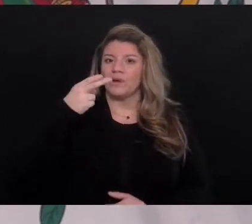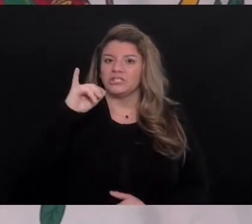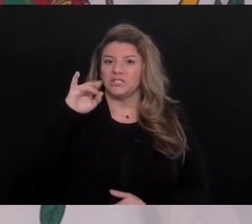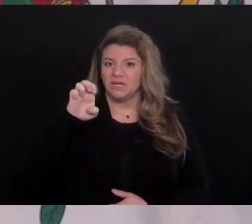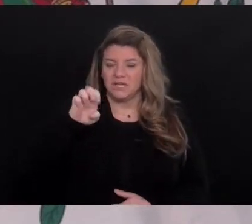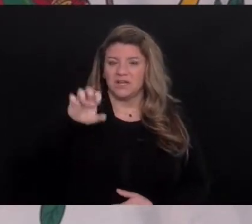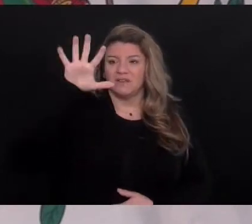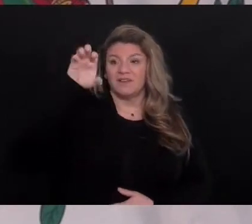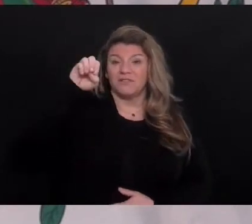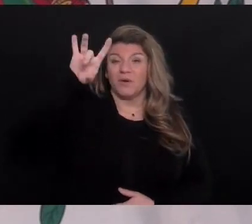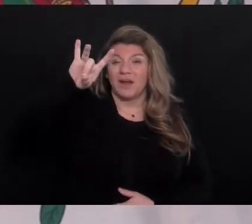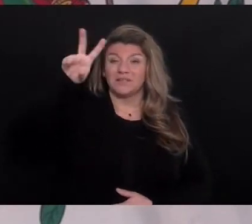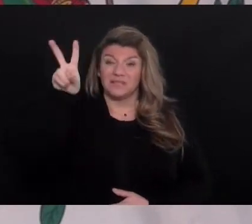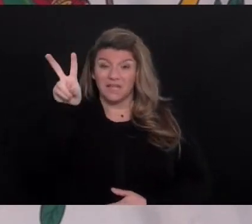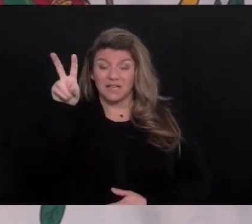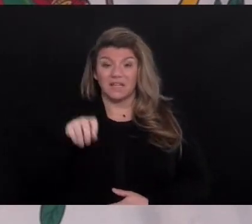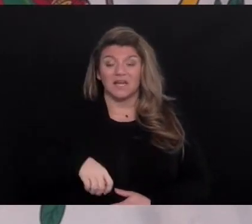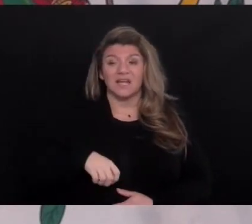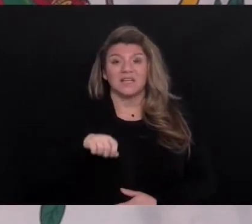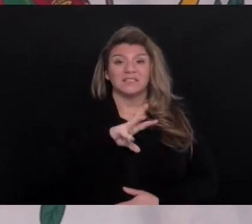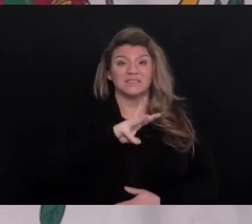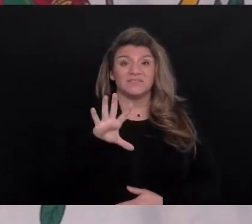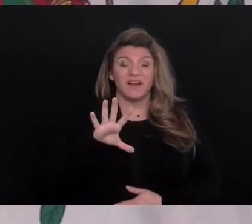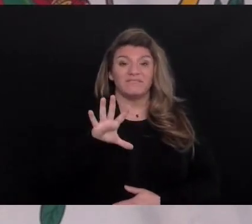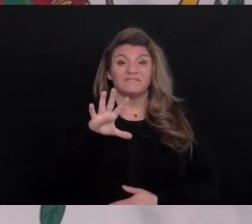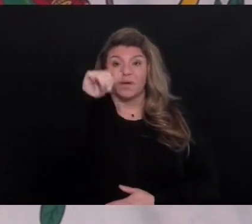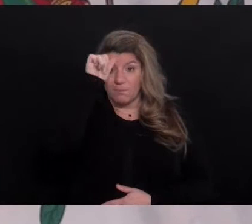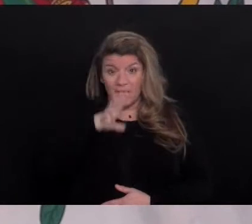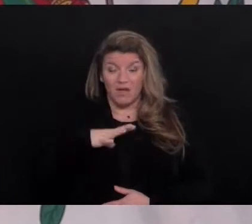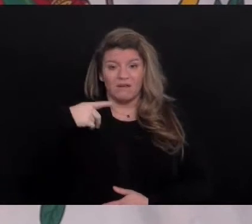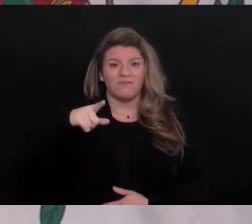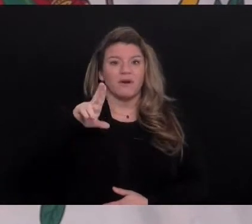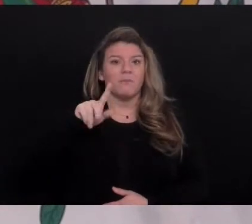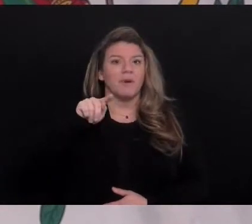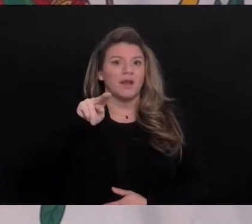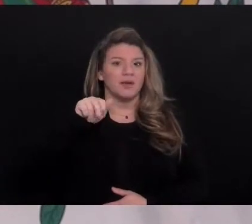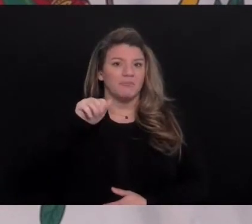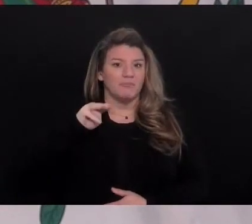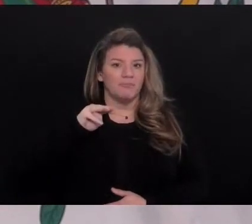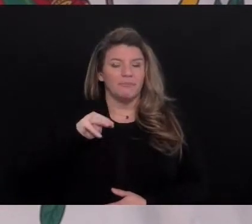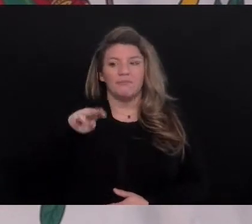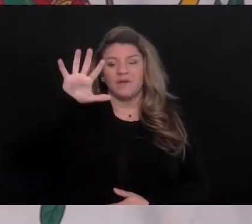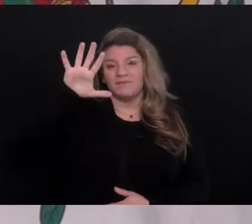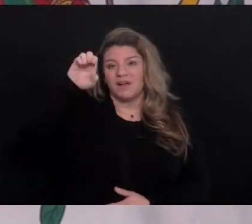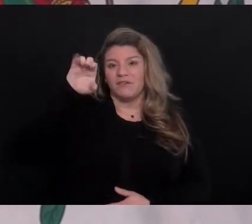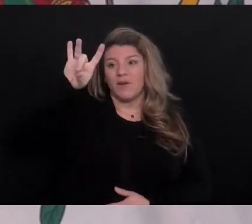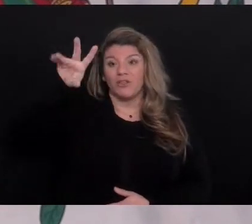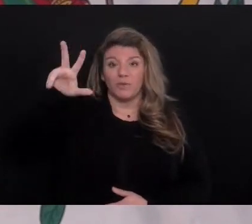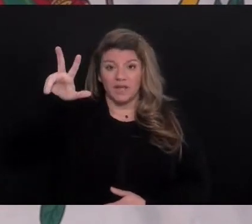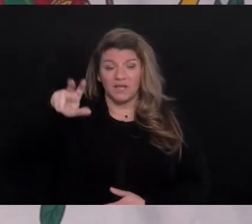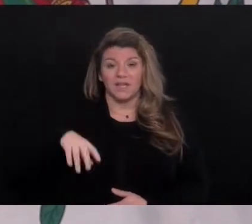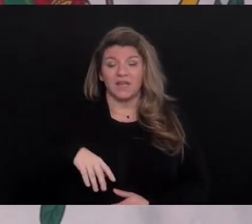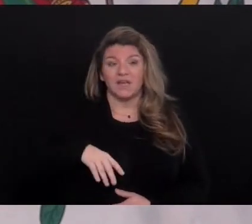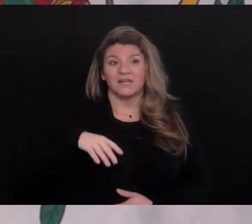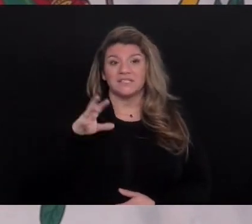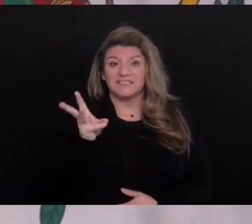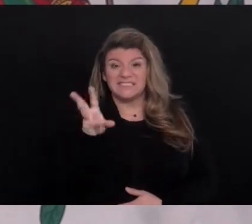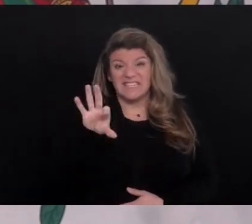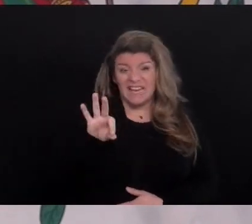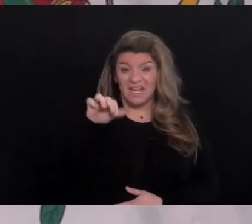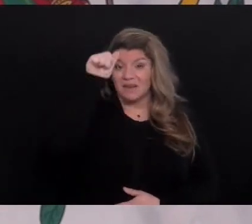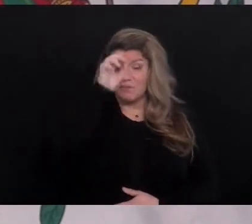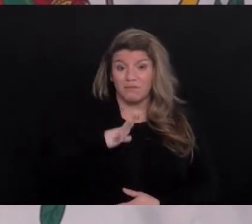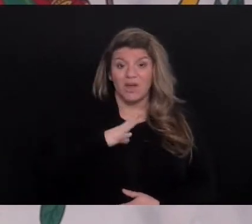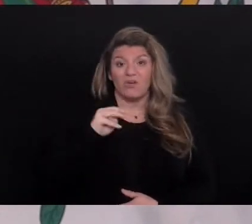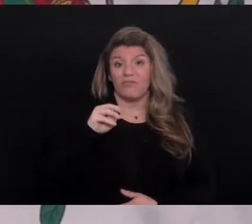The 5,082nd is a 65-year-old male from Putnam County. The 5,083rd is a 69-year-old